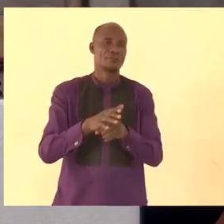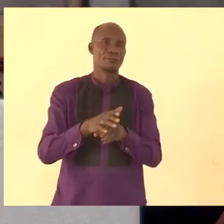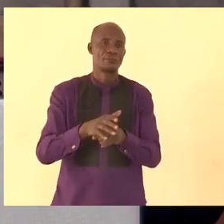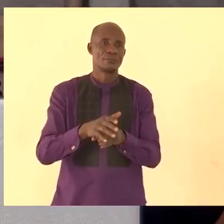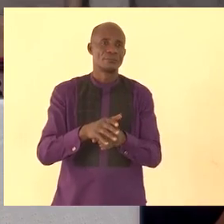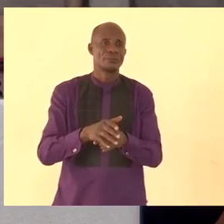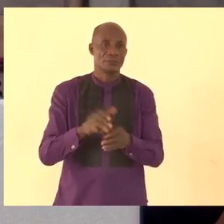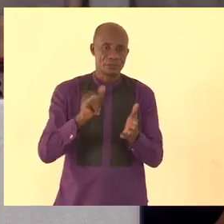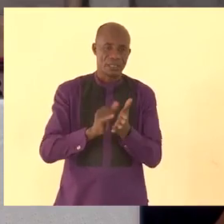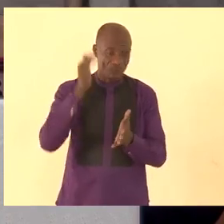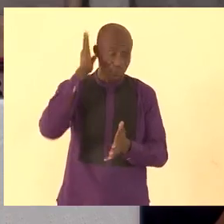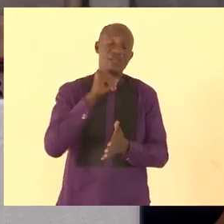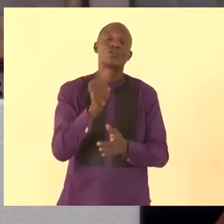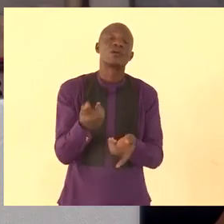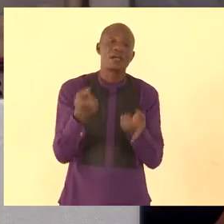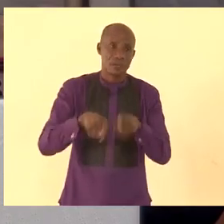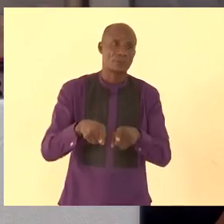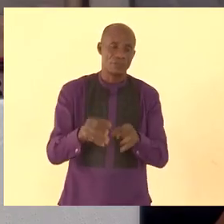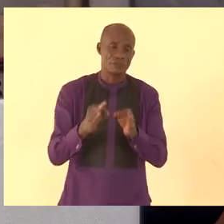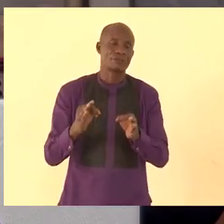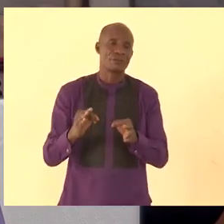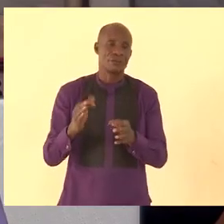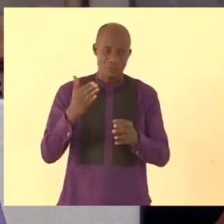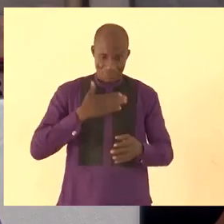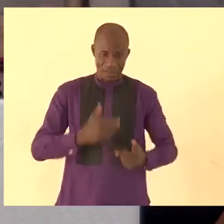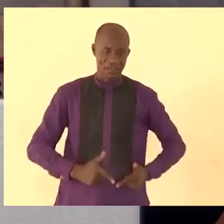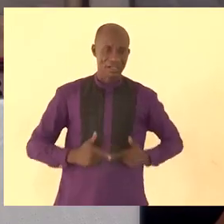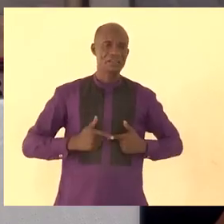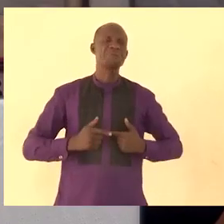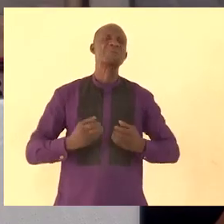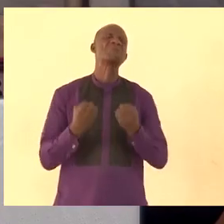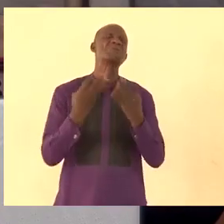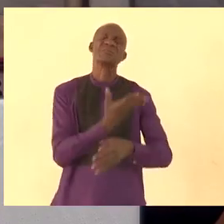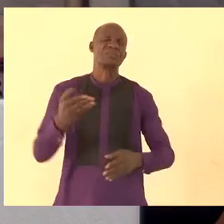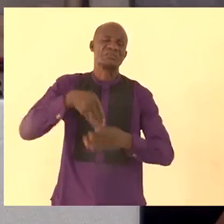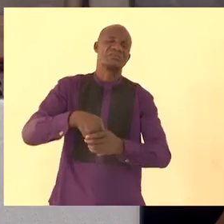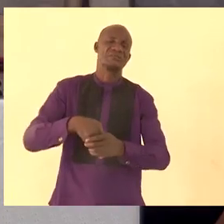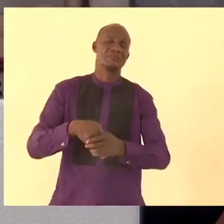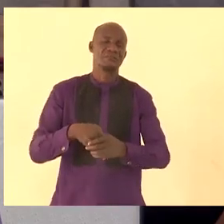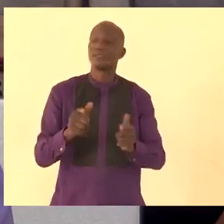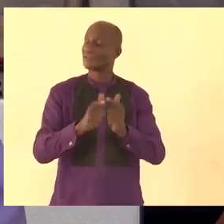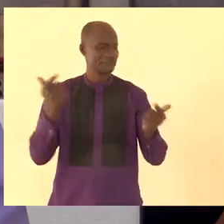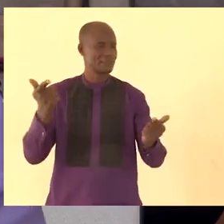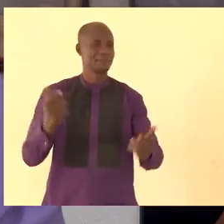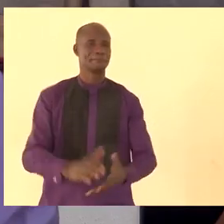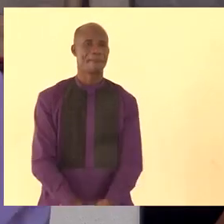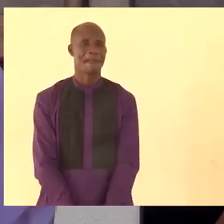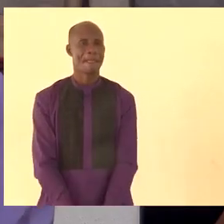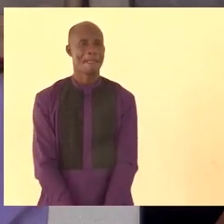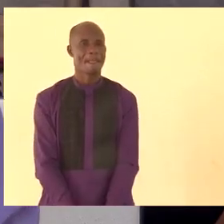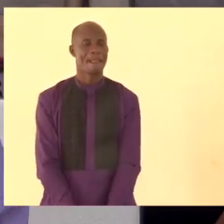not happen when my life is overcrowded with all kinds of things. Great. Yes,